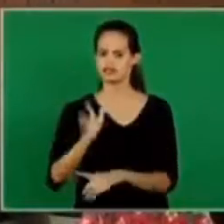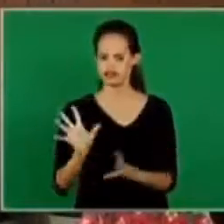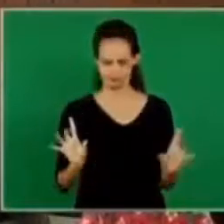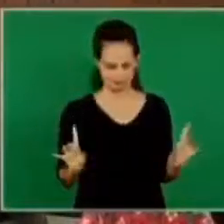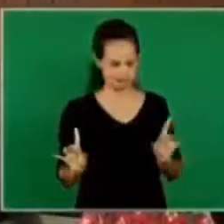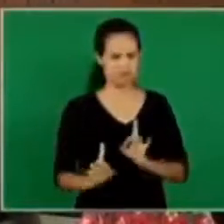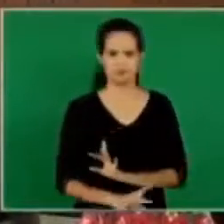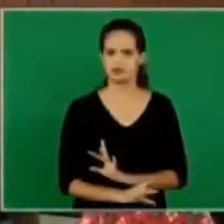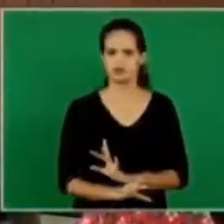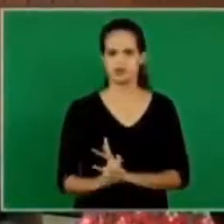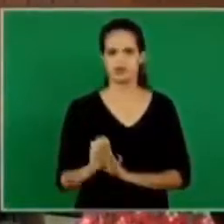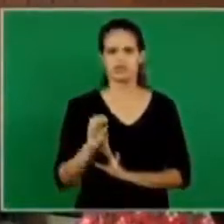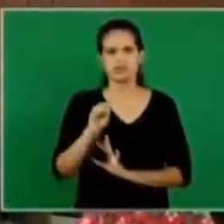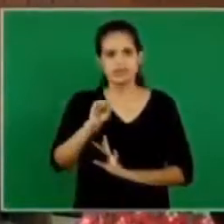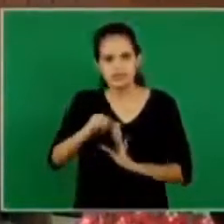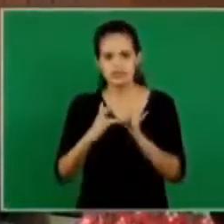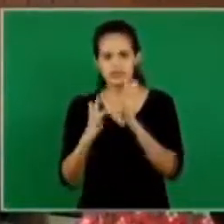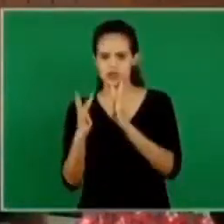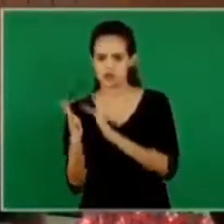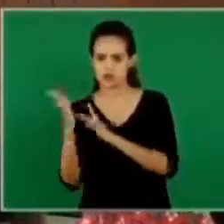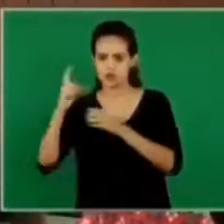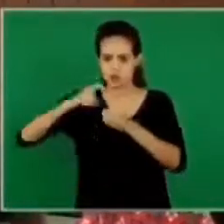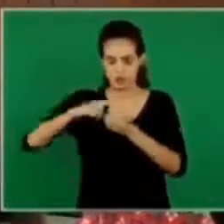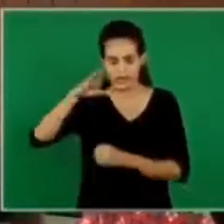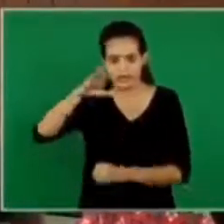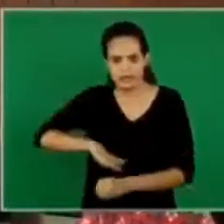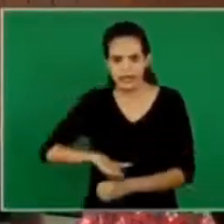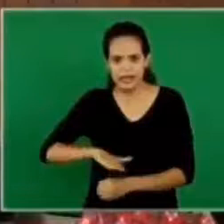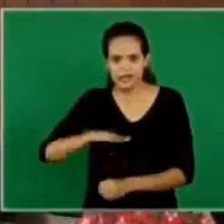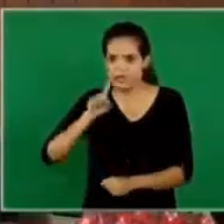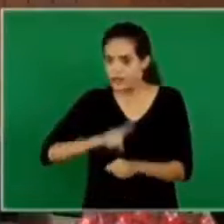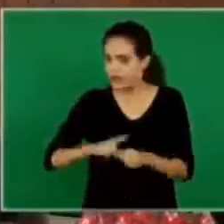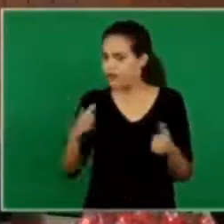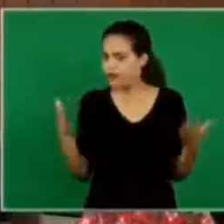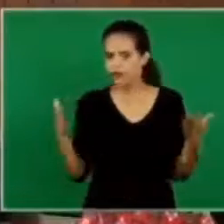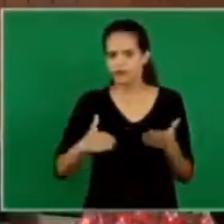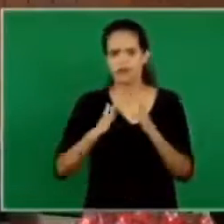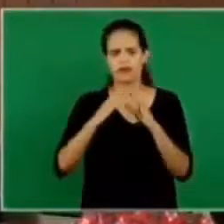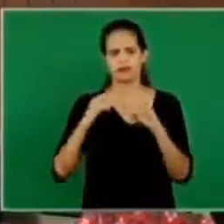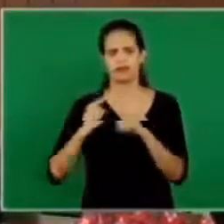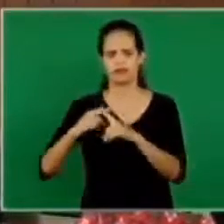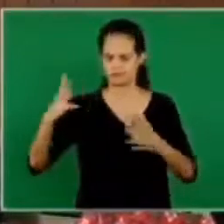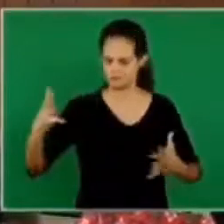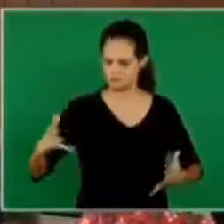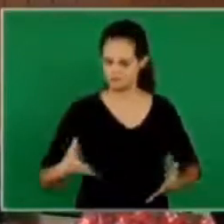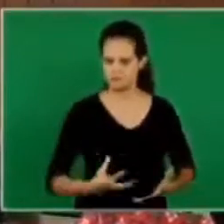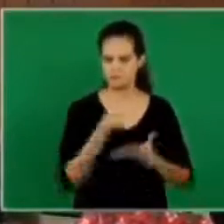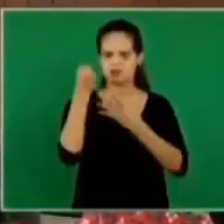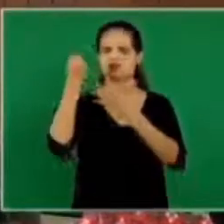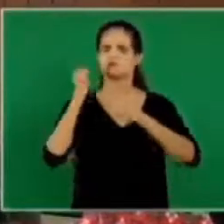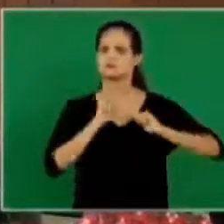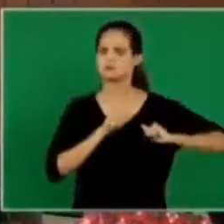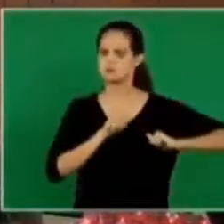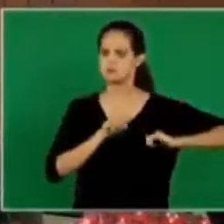prepared. If Jesus comes this afternoon, there is a church that will be raptured.